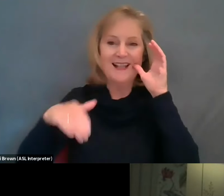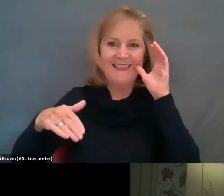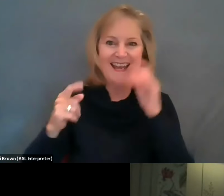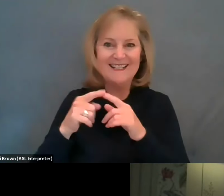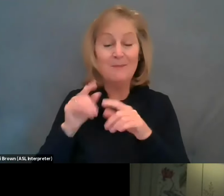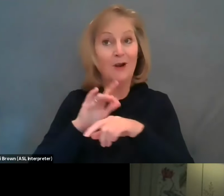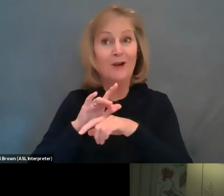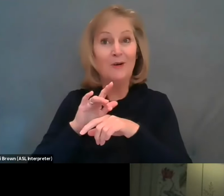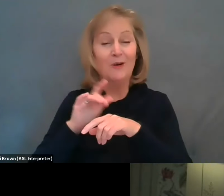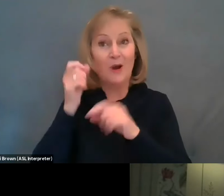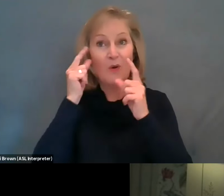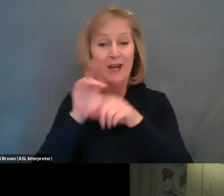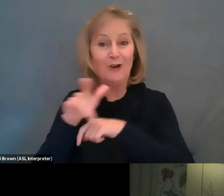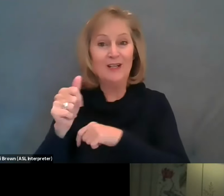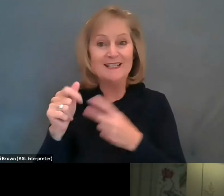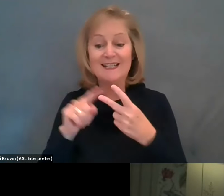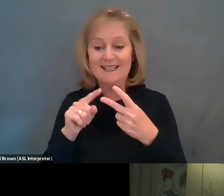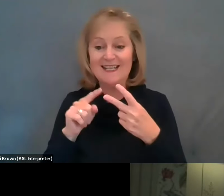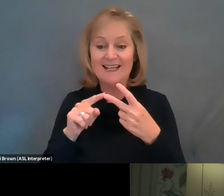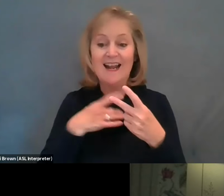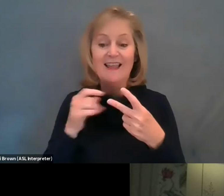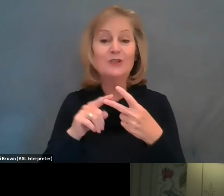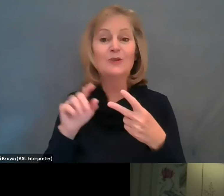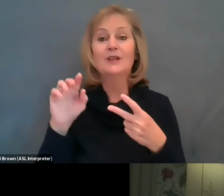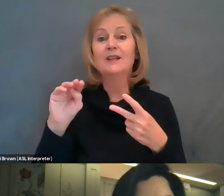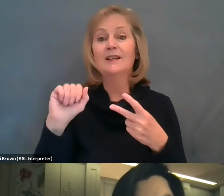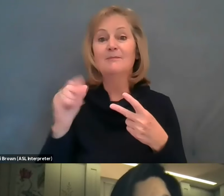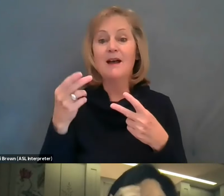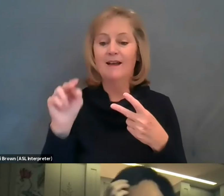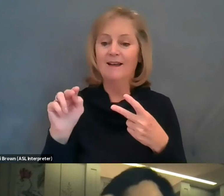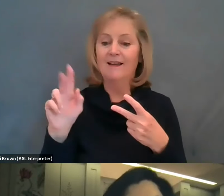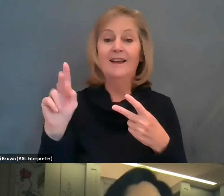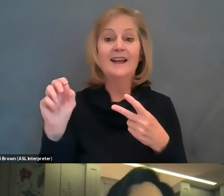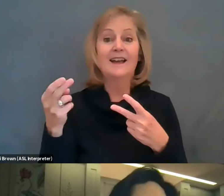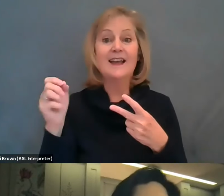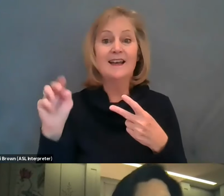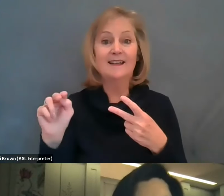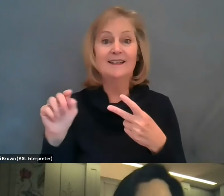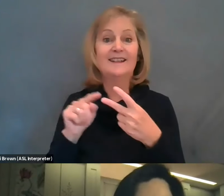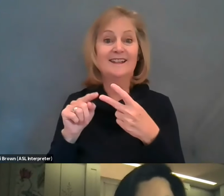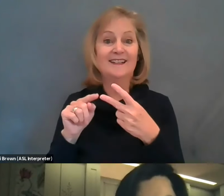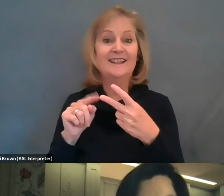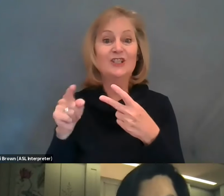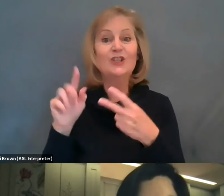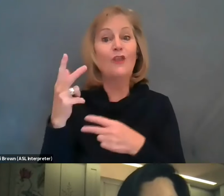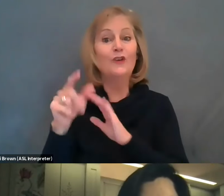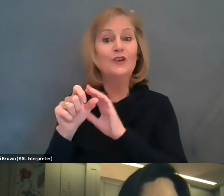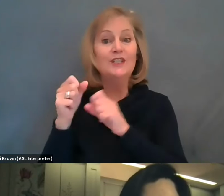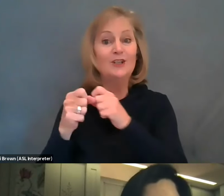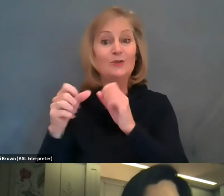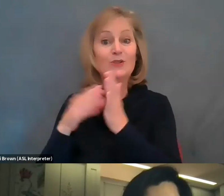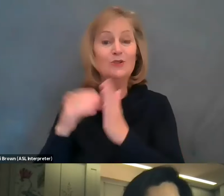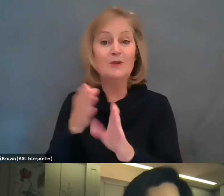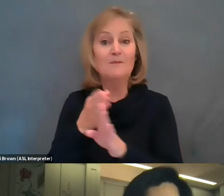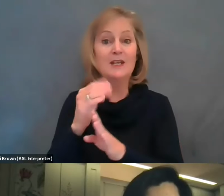up the earliest. And secondly, I would like to introduce Maha Khan. Maha is a third-year student